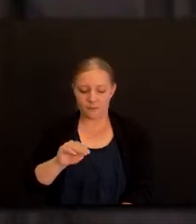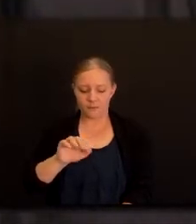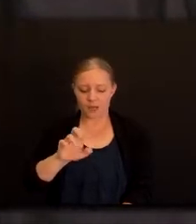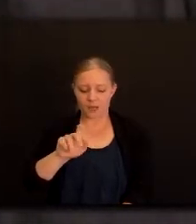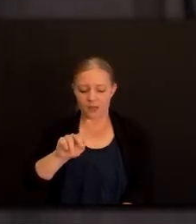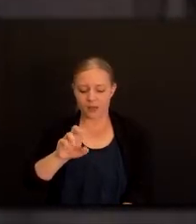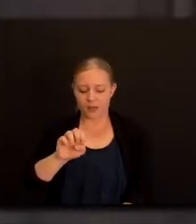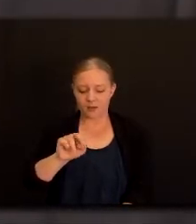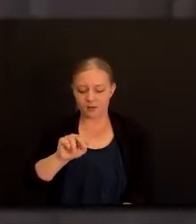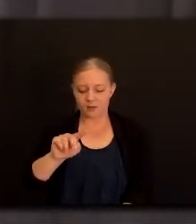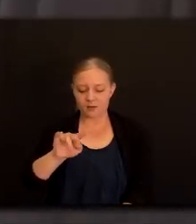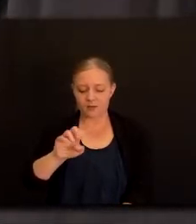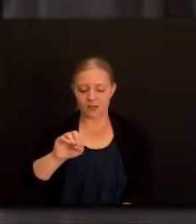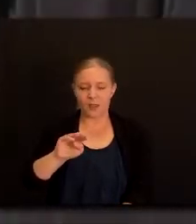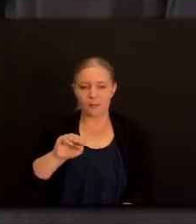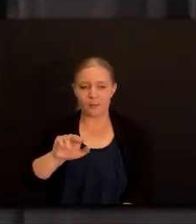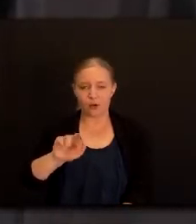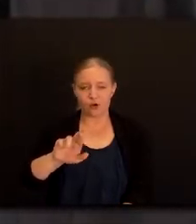Mackenzie Catherine Murphy.